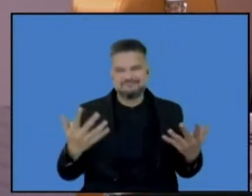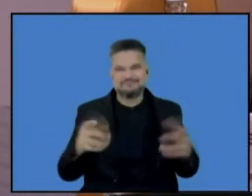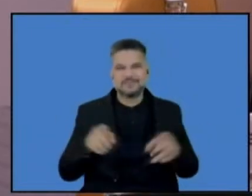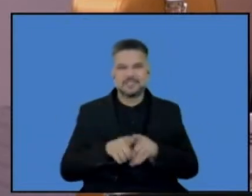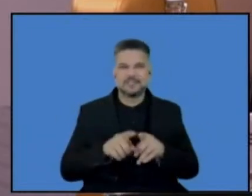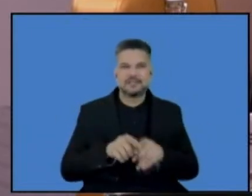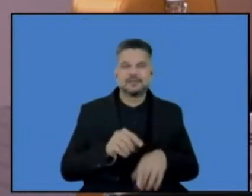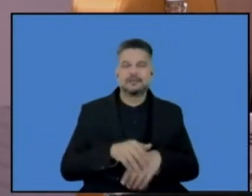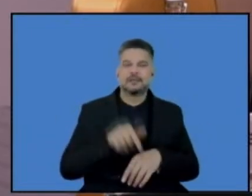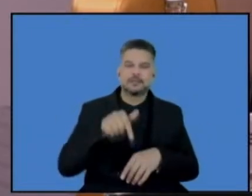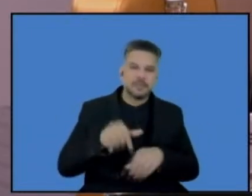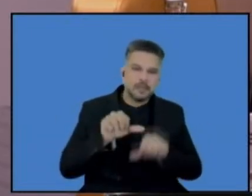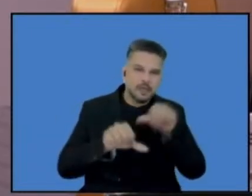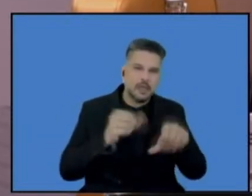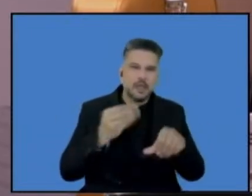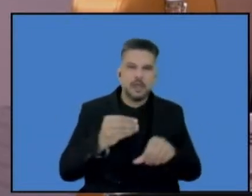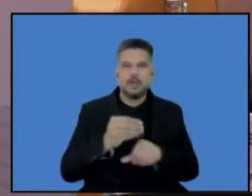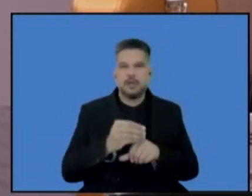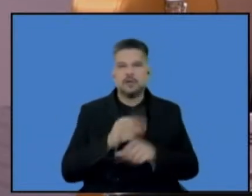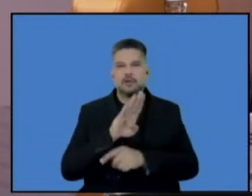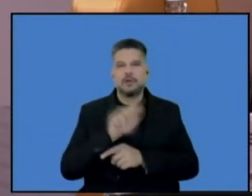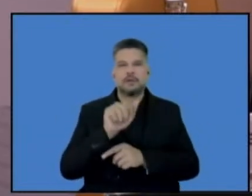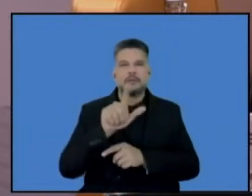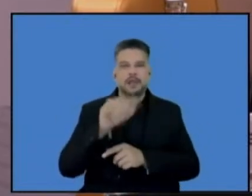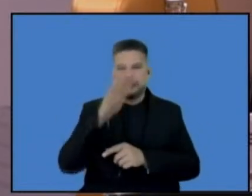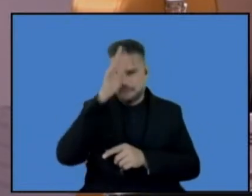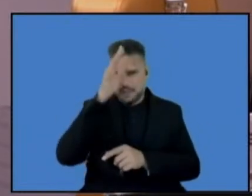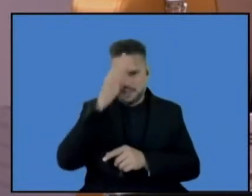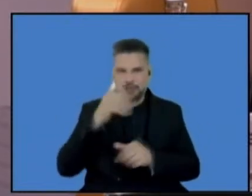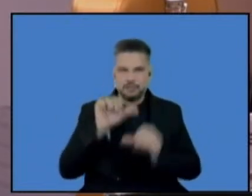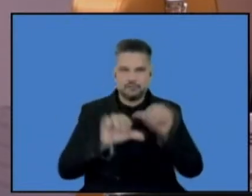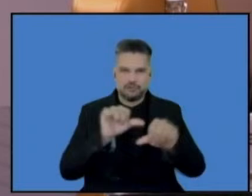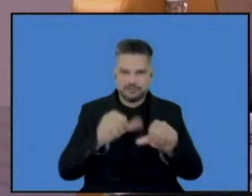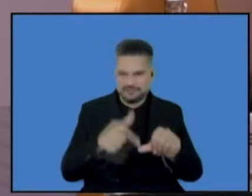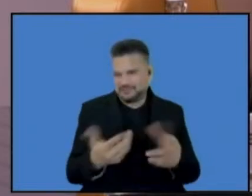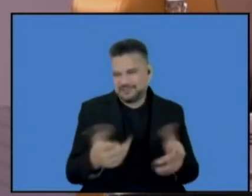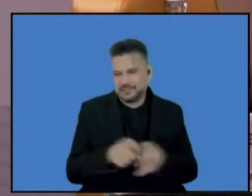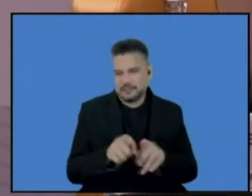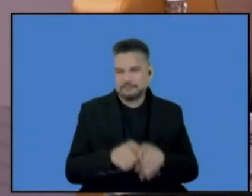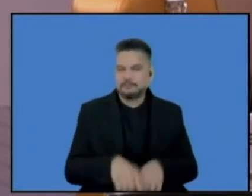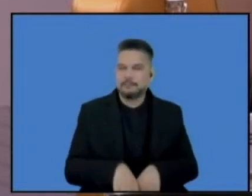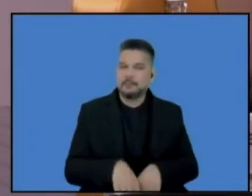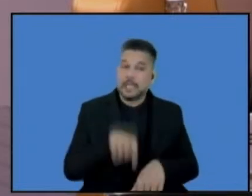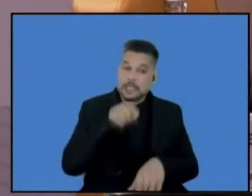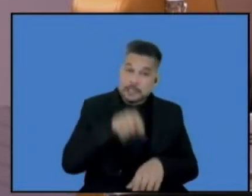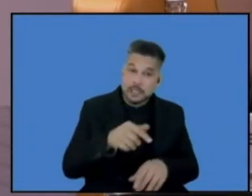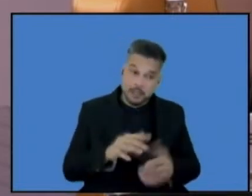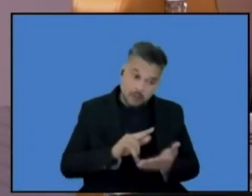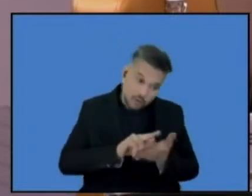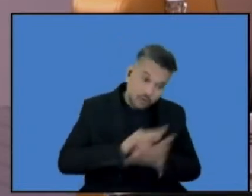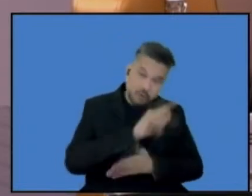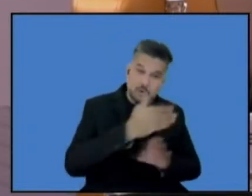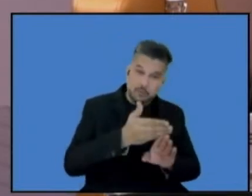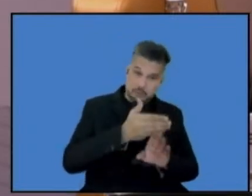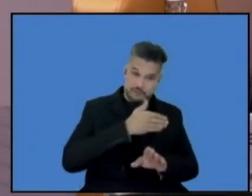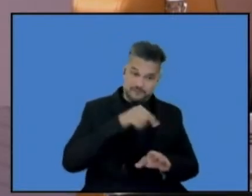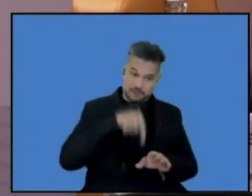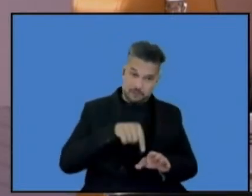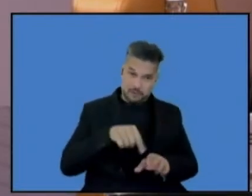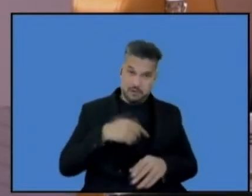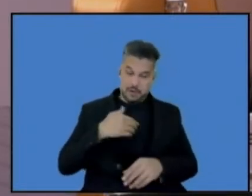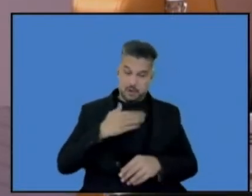working within the Asia Pacific region. And still in the pre-departure level, the local governments are